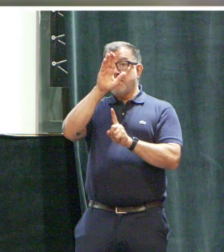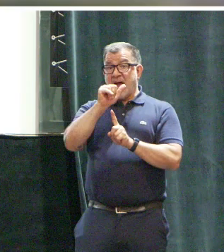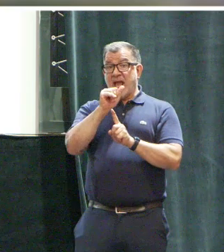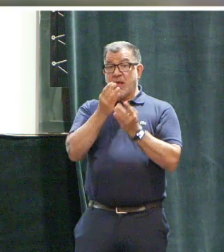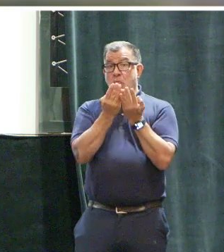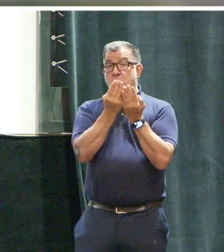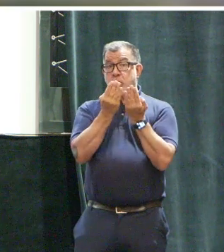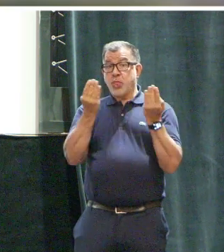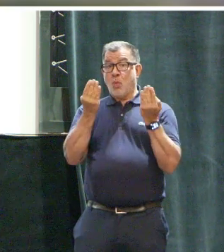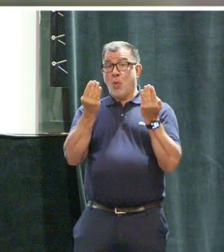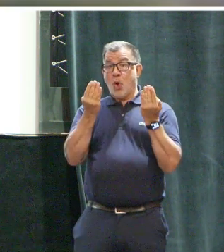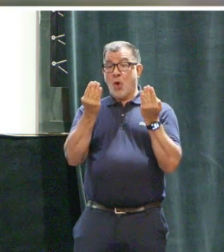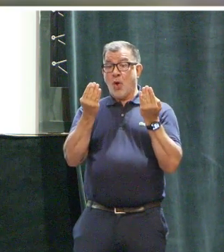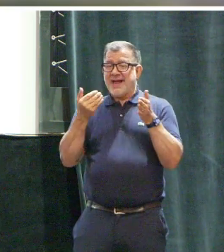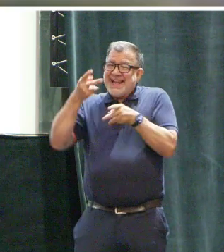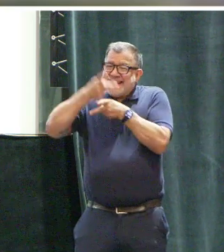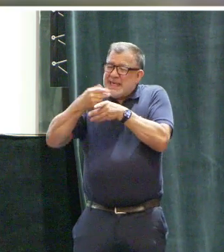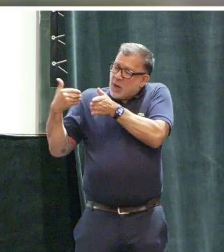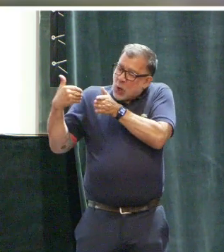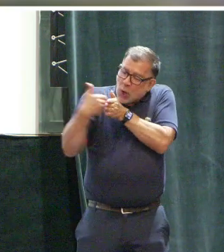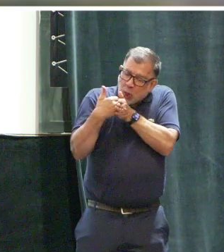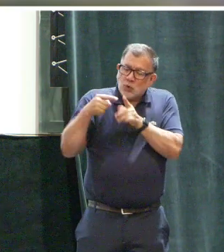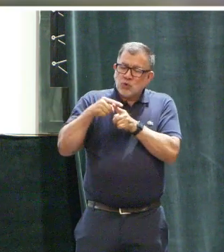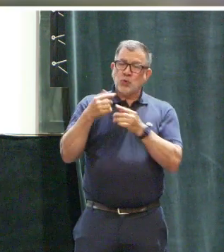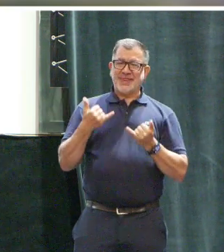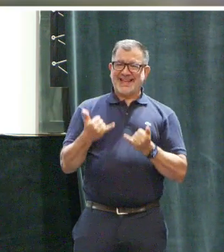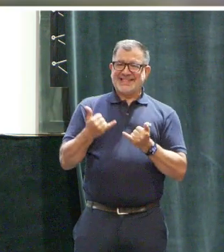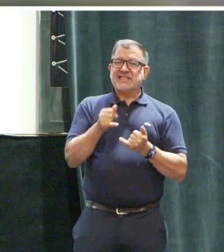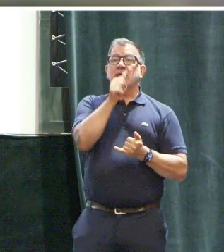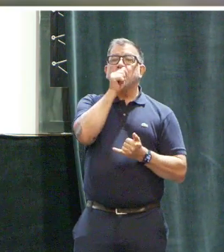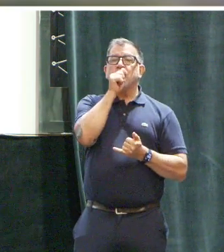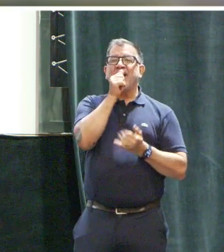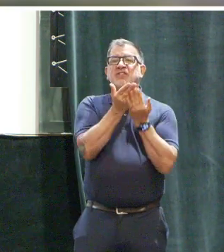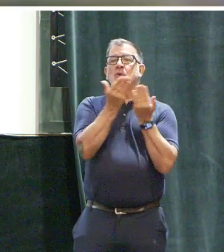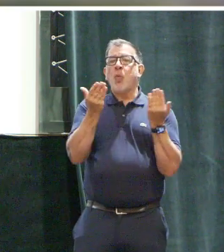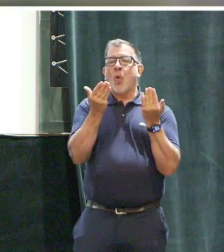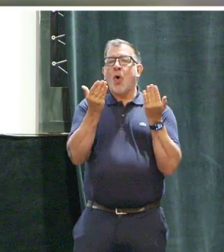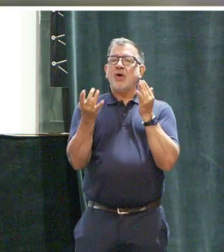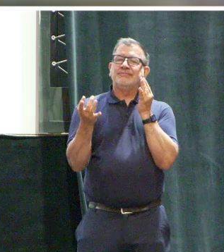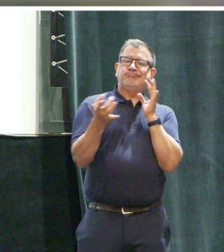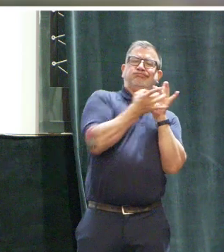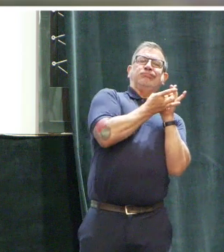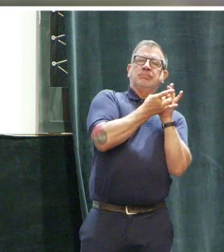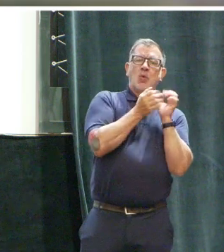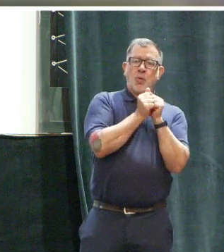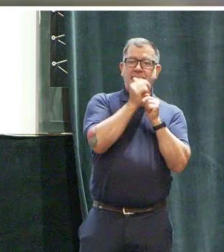possible to the existing privacy wall and to the buildings. And so the existing